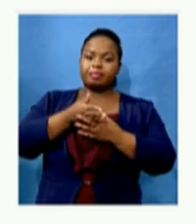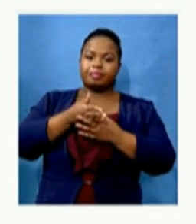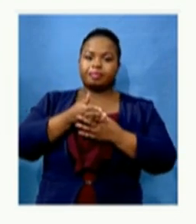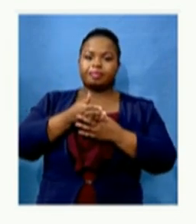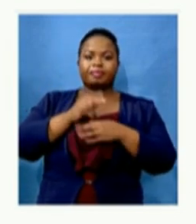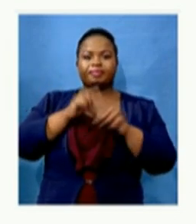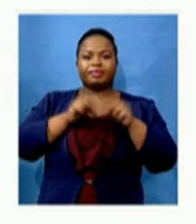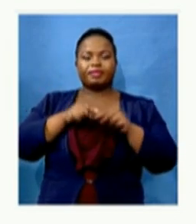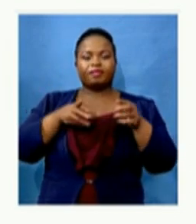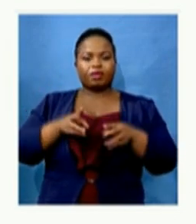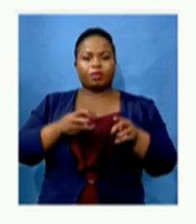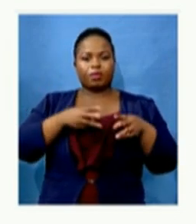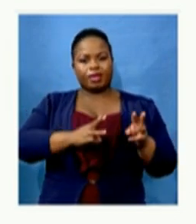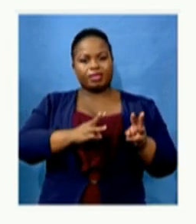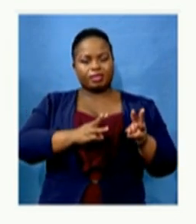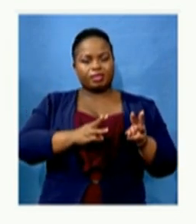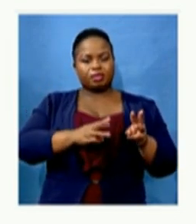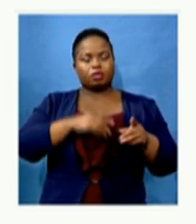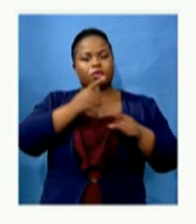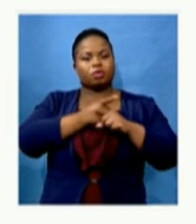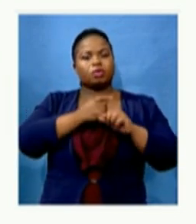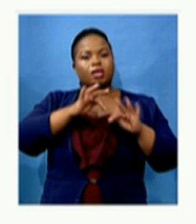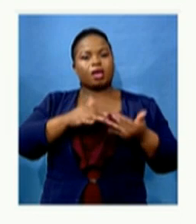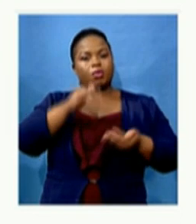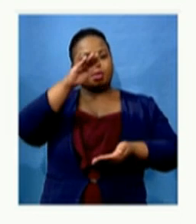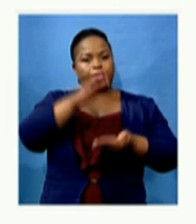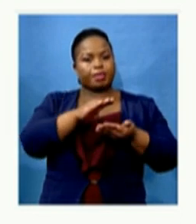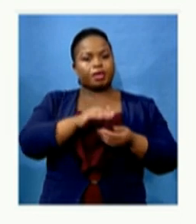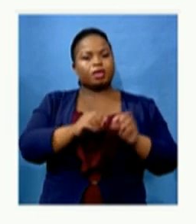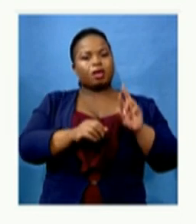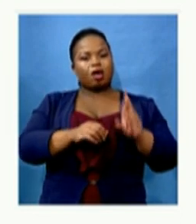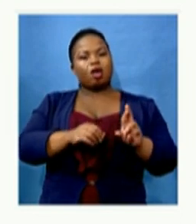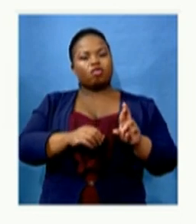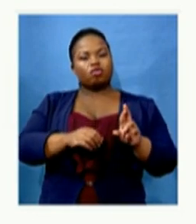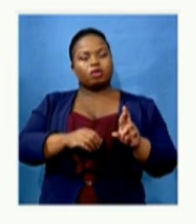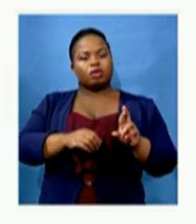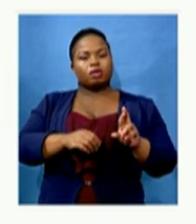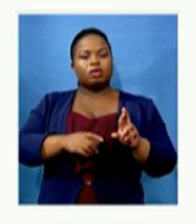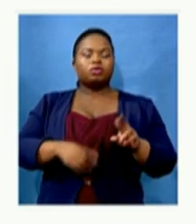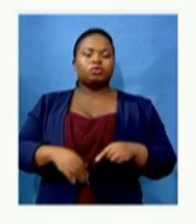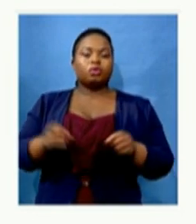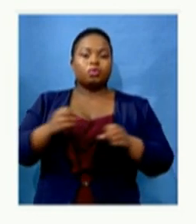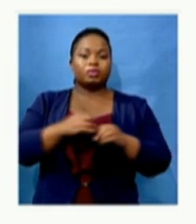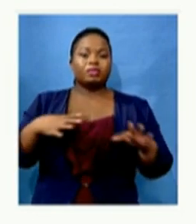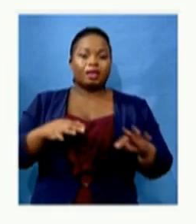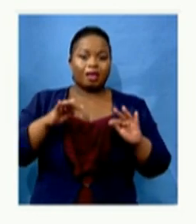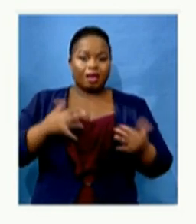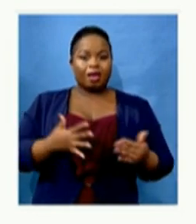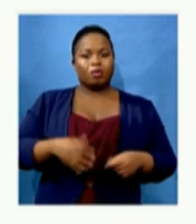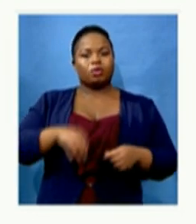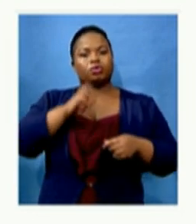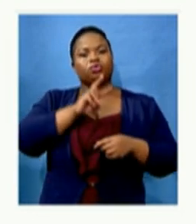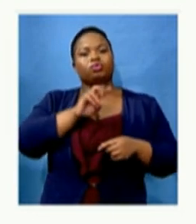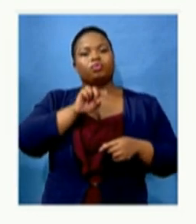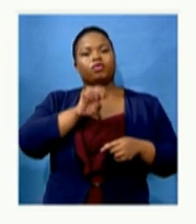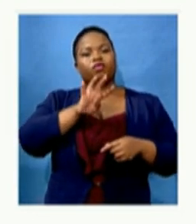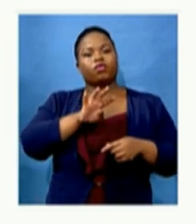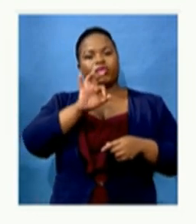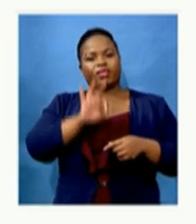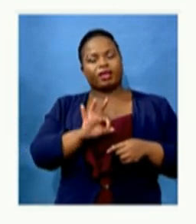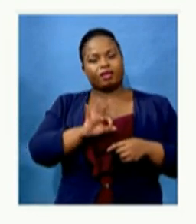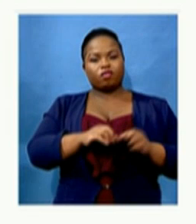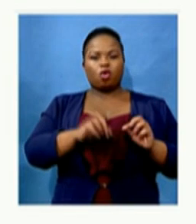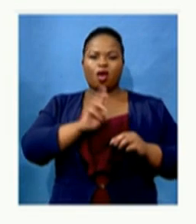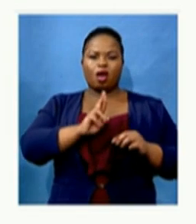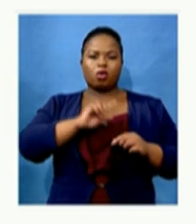reductions in R, so I'm assuming a starting point of 2.43 for R because we're in a warm climate, and then various